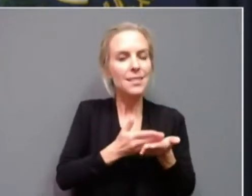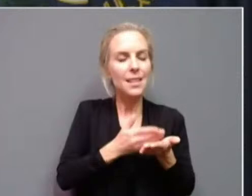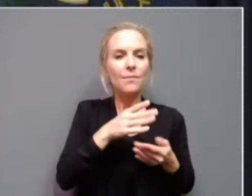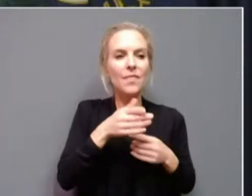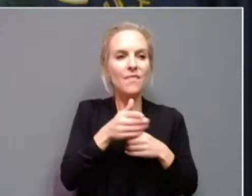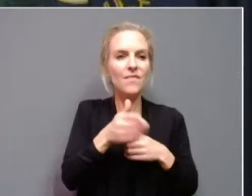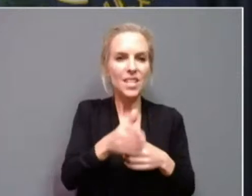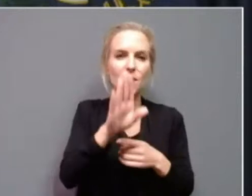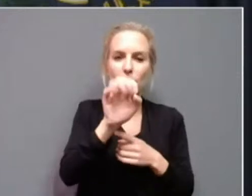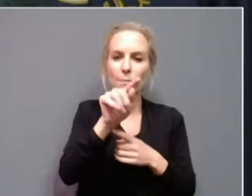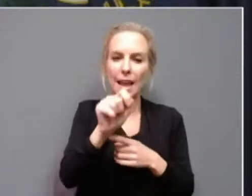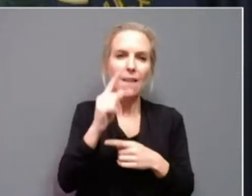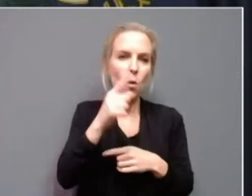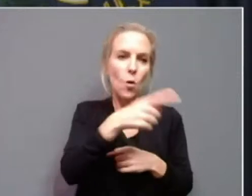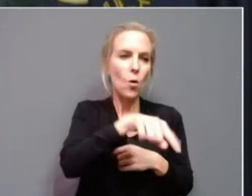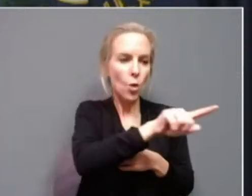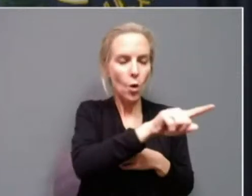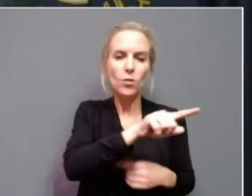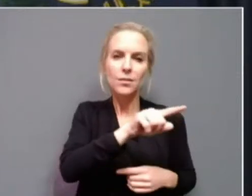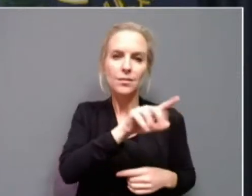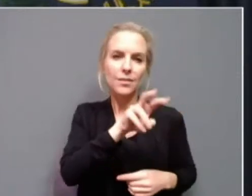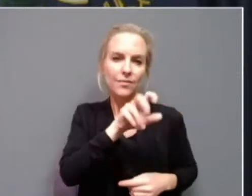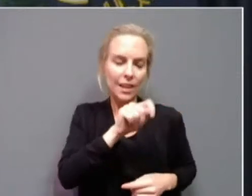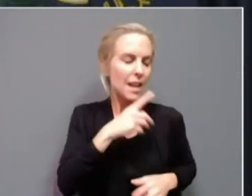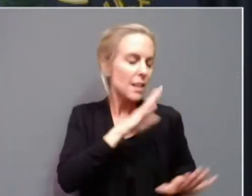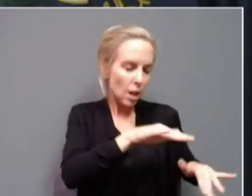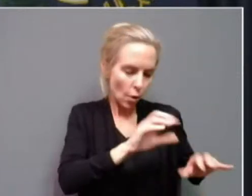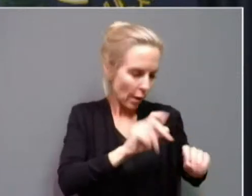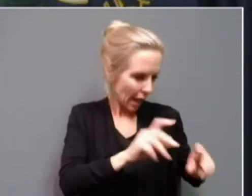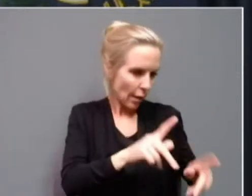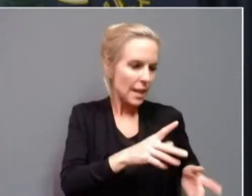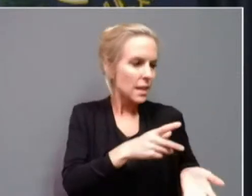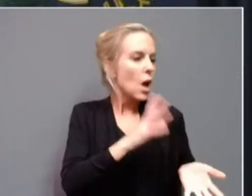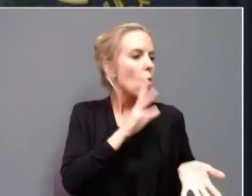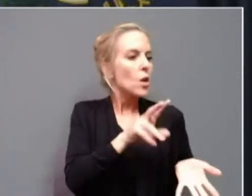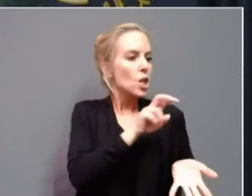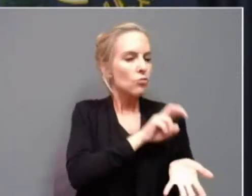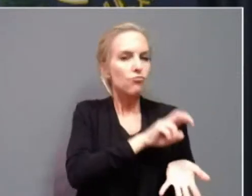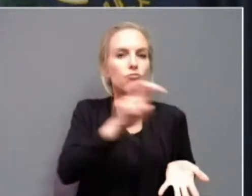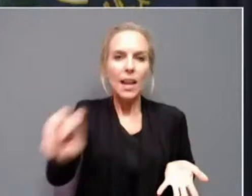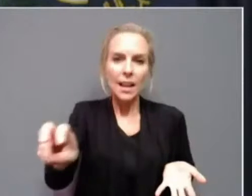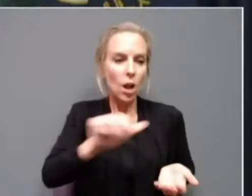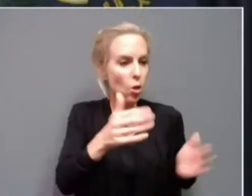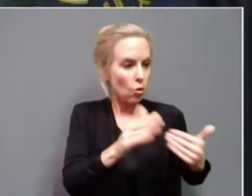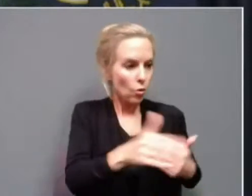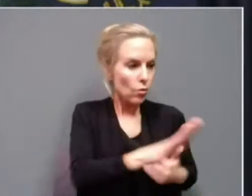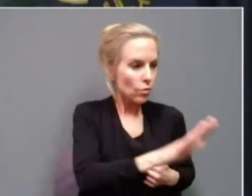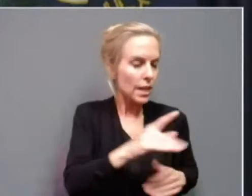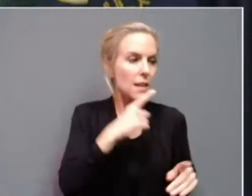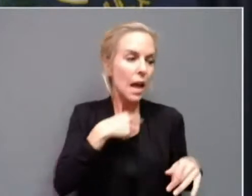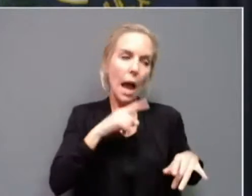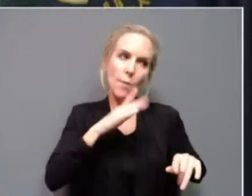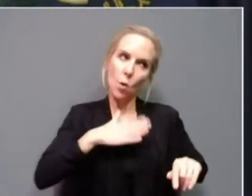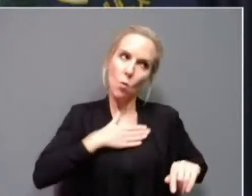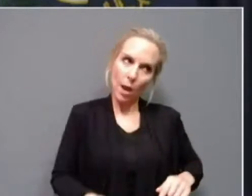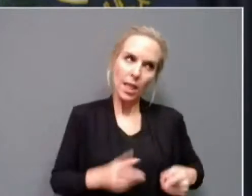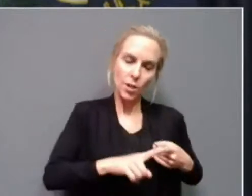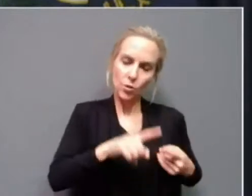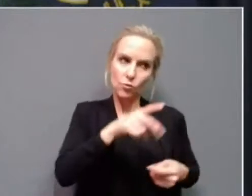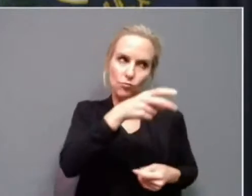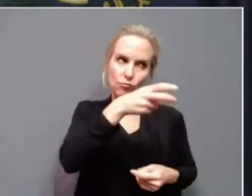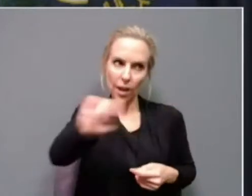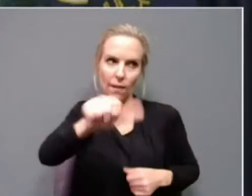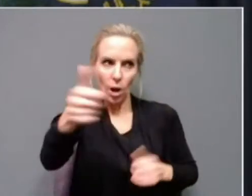okay, I'll go wherever you want. We'll transfer. I'll go to another room. Just don't forget Old Red. Don't spill Old Red. And we're trying to push him.